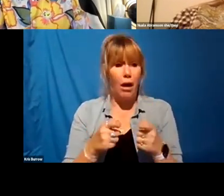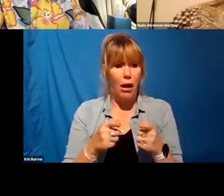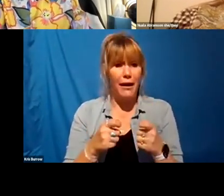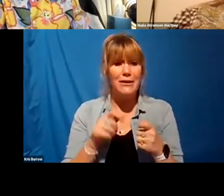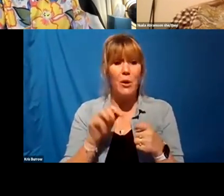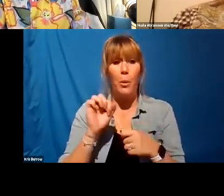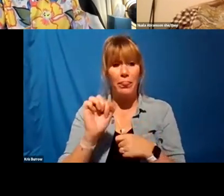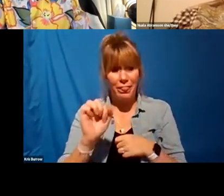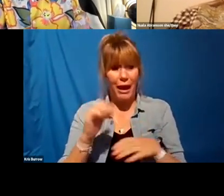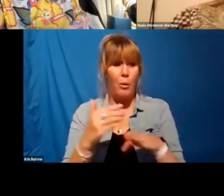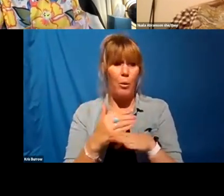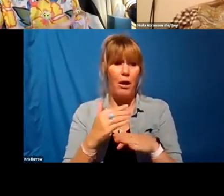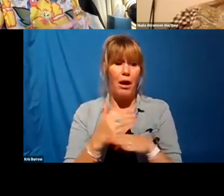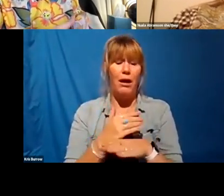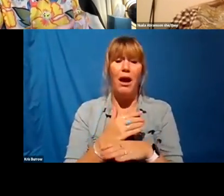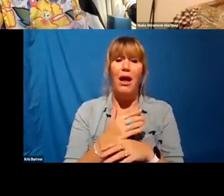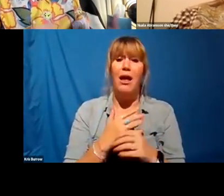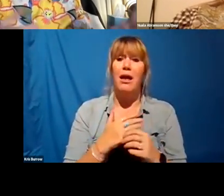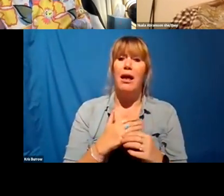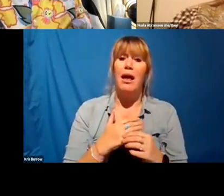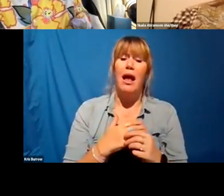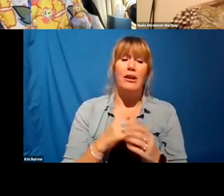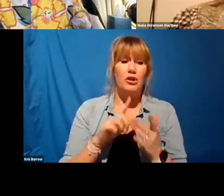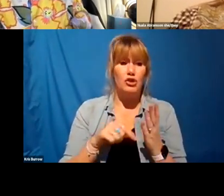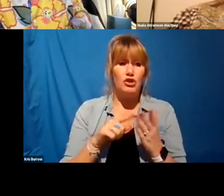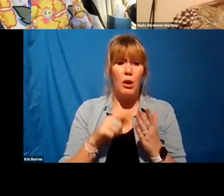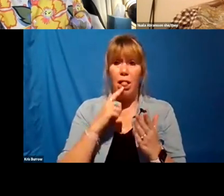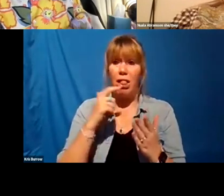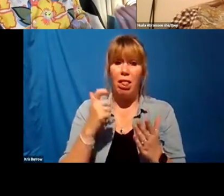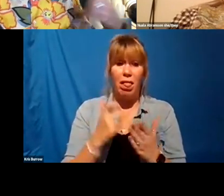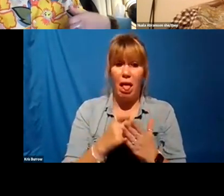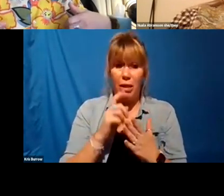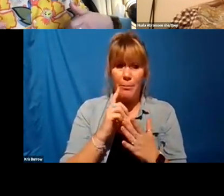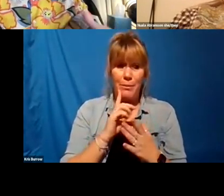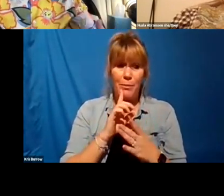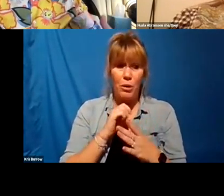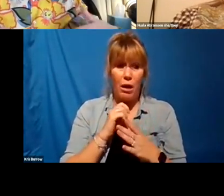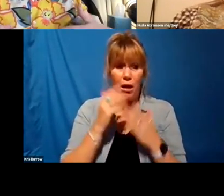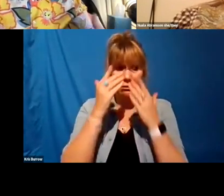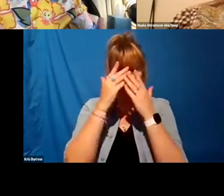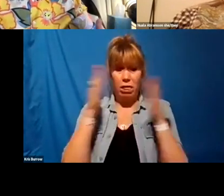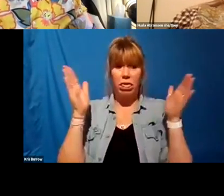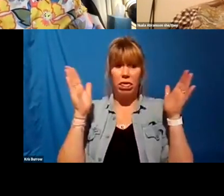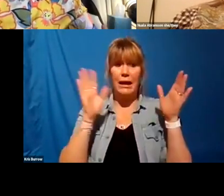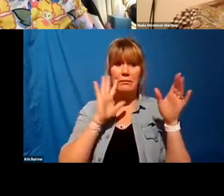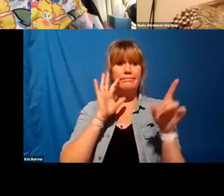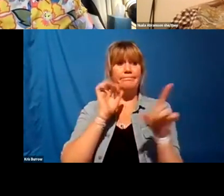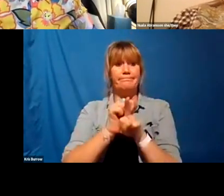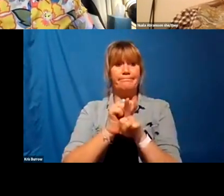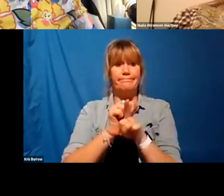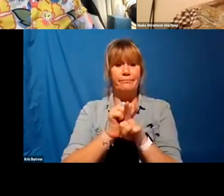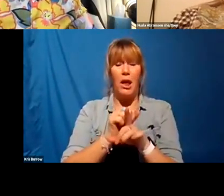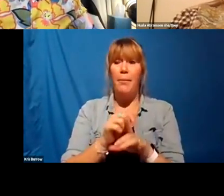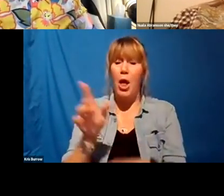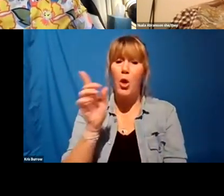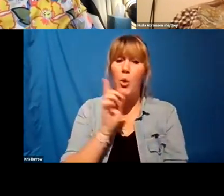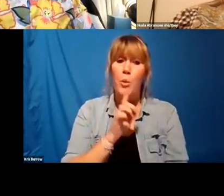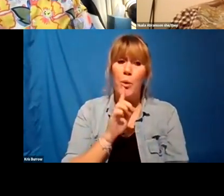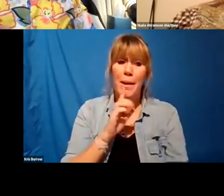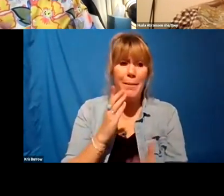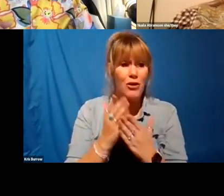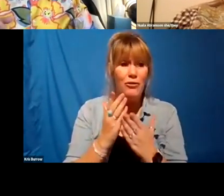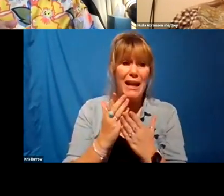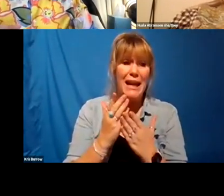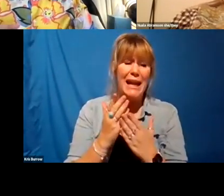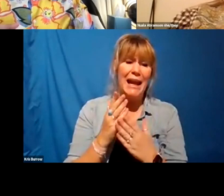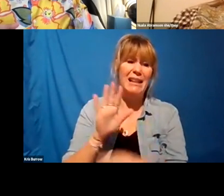people can't see that, you know, more clearly. But then, like I say, women are dismissed as artists in terms of value. But